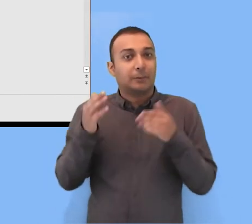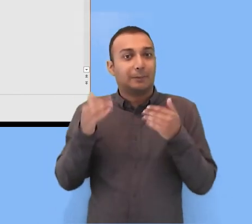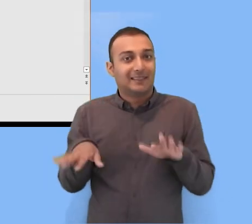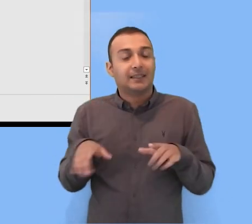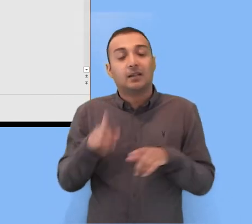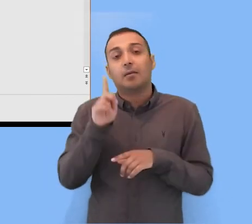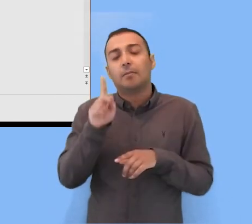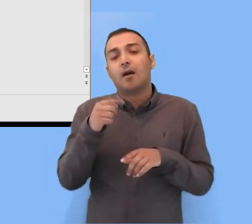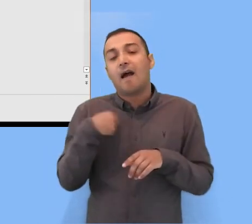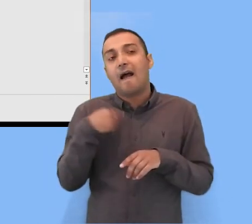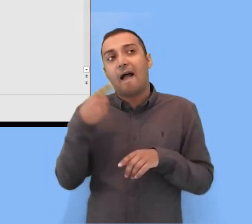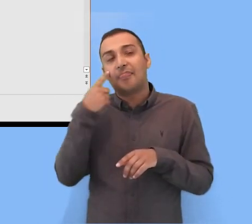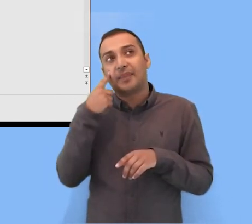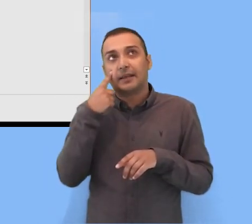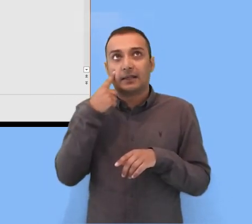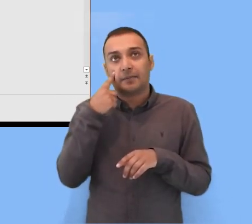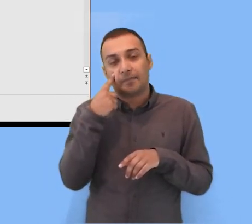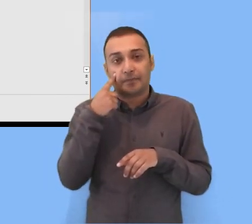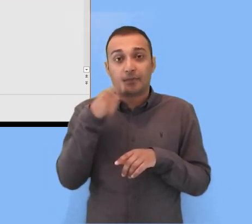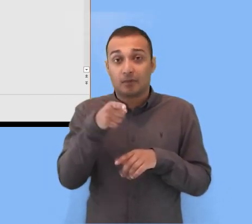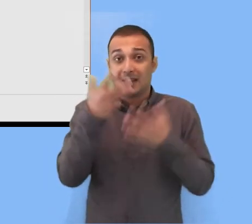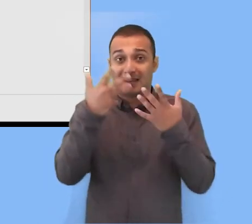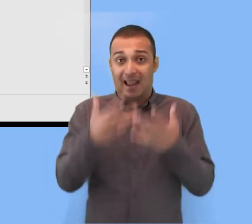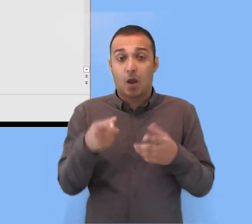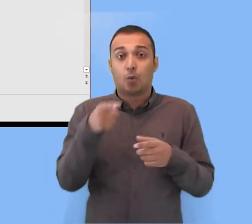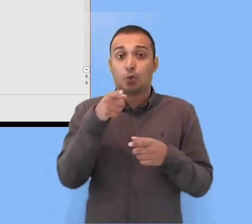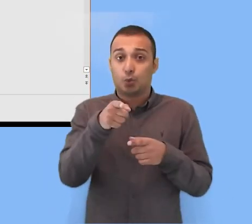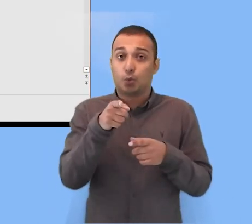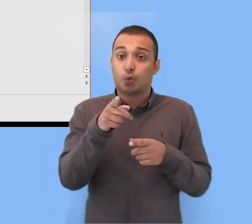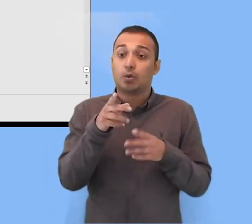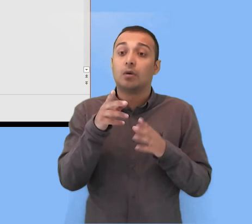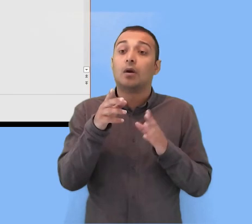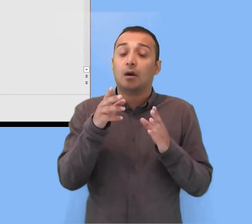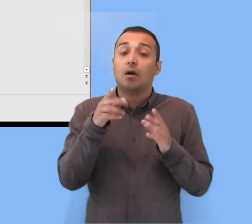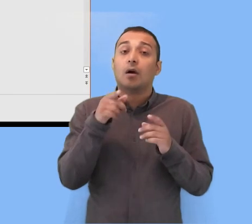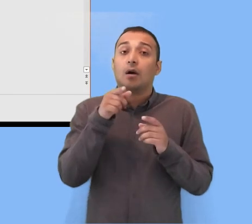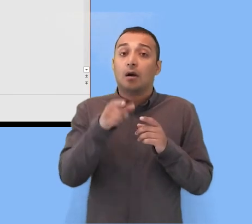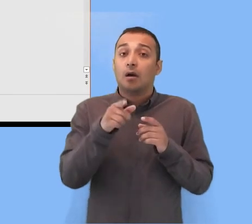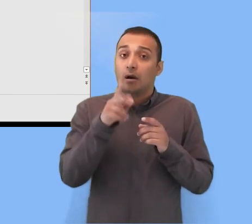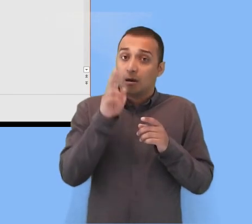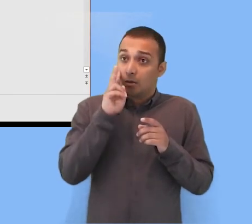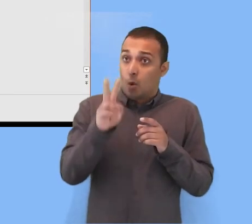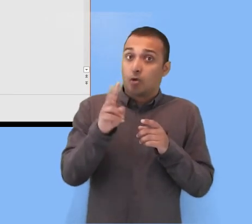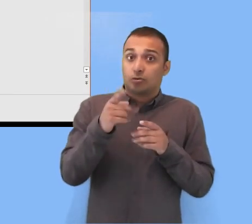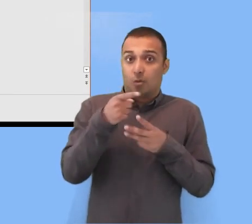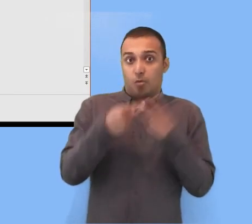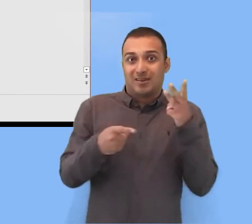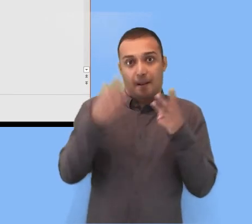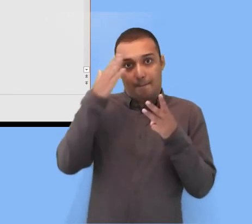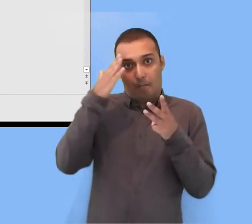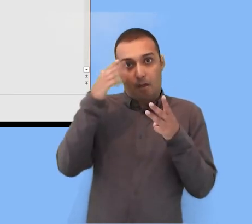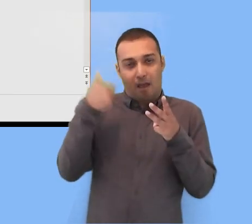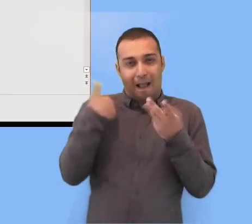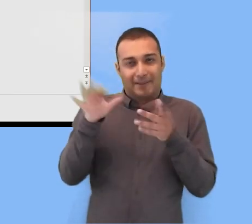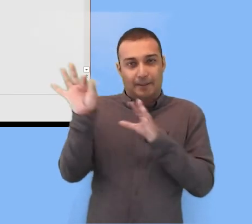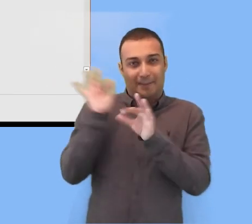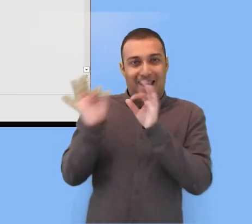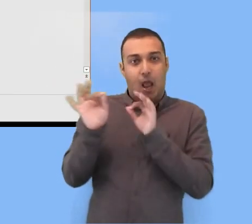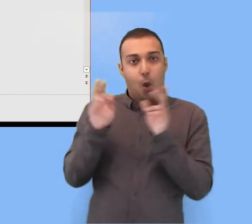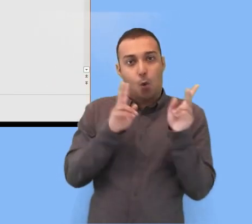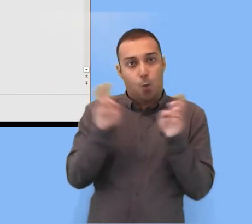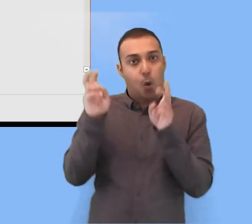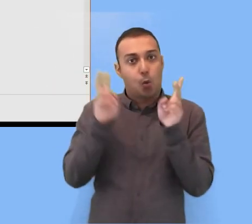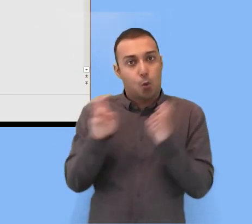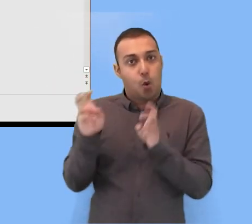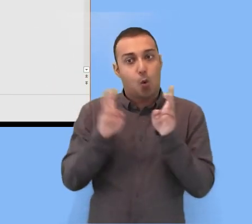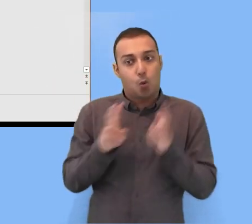hearing from the 3 mothers that I'm going to select quotes from and discuss, it would be good to just